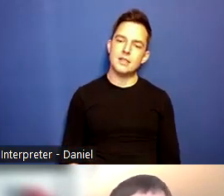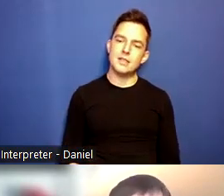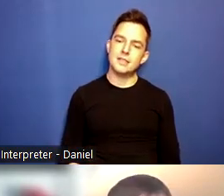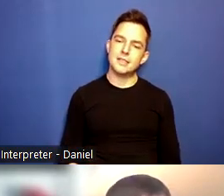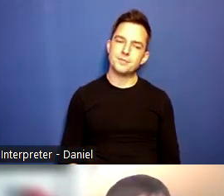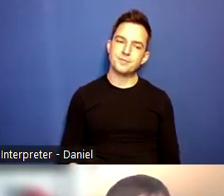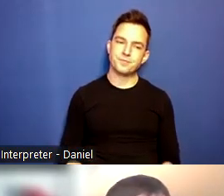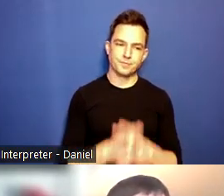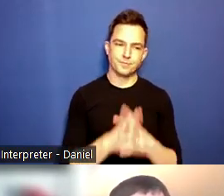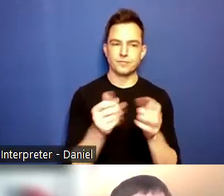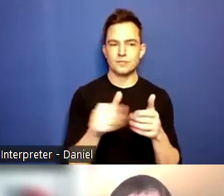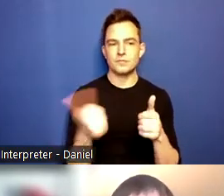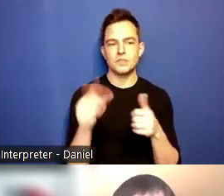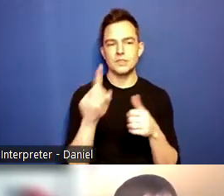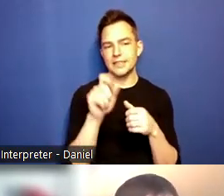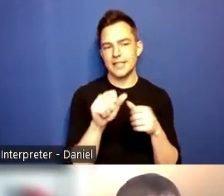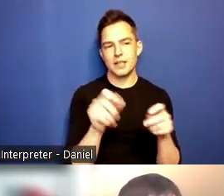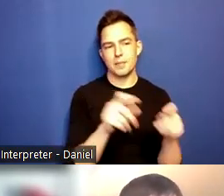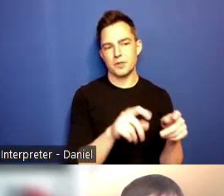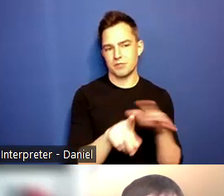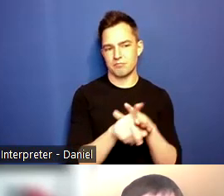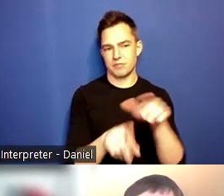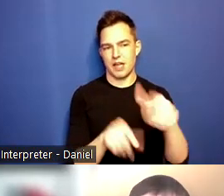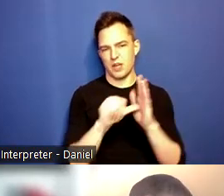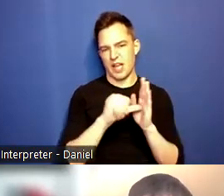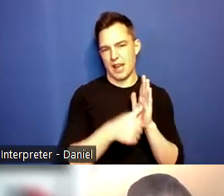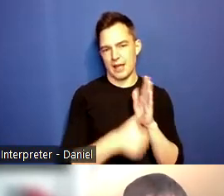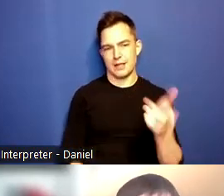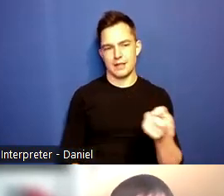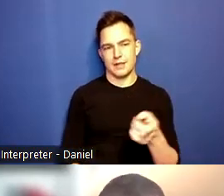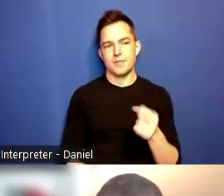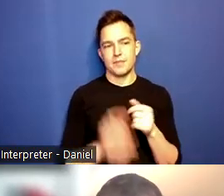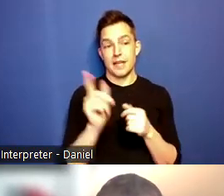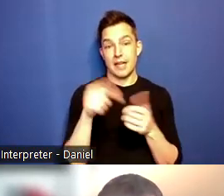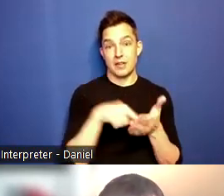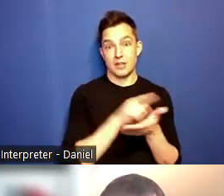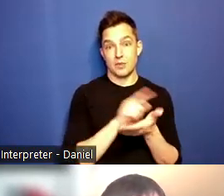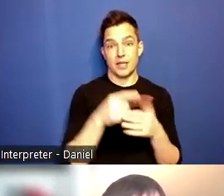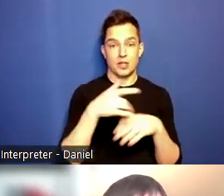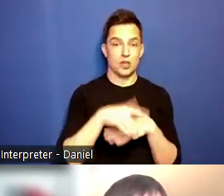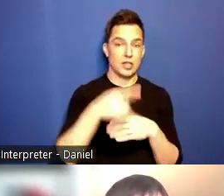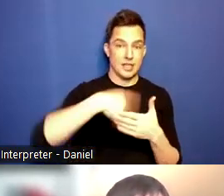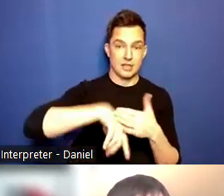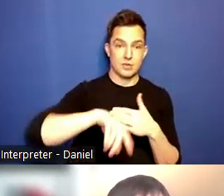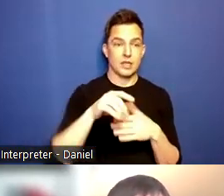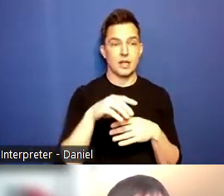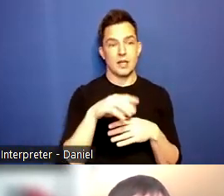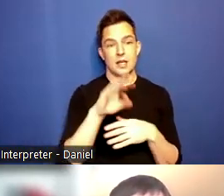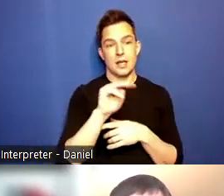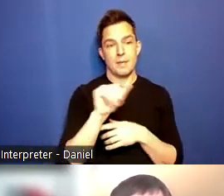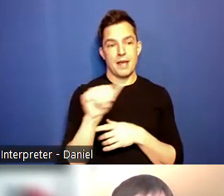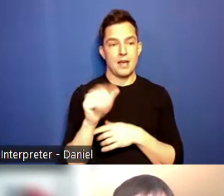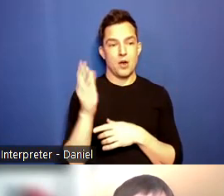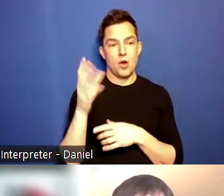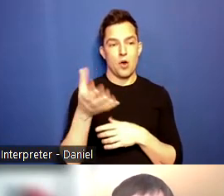And a few other dates and opportunities I want to highlight. Later this week and early next week, Mid-Atlantic Arts is hosting